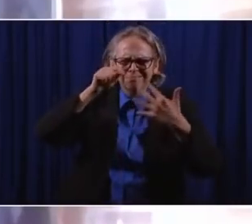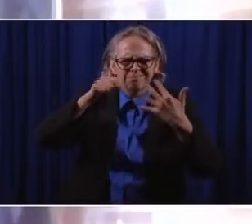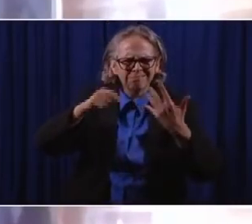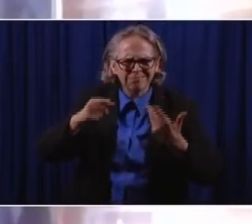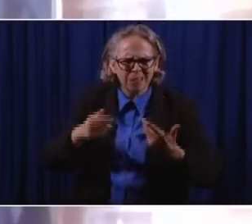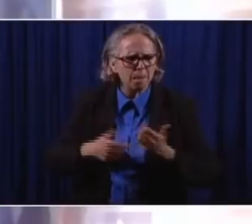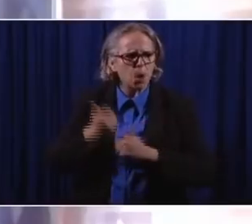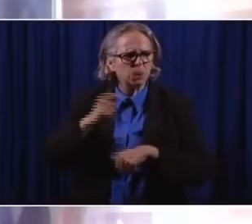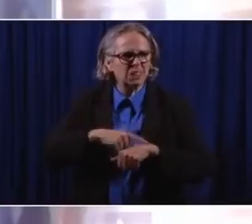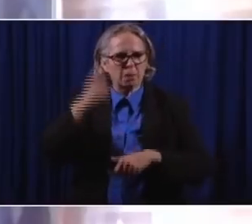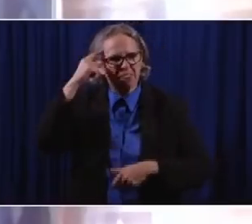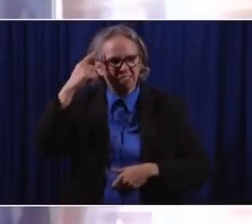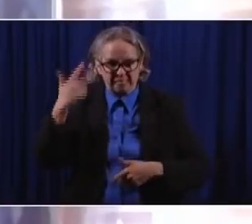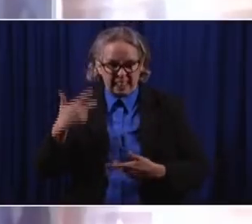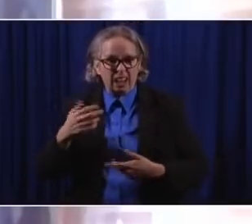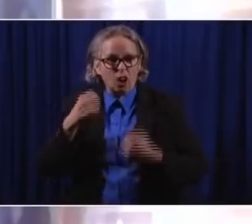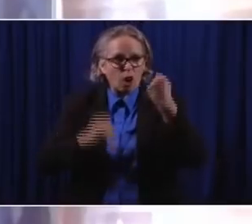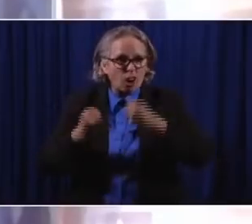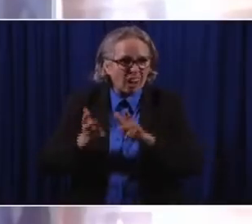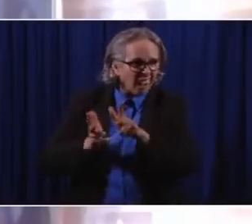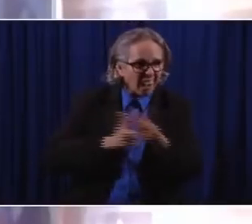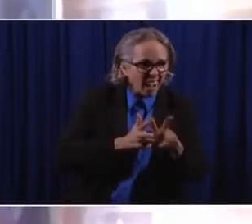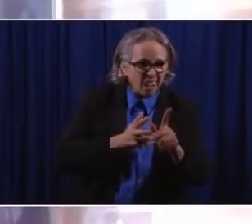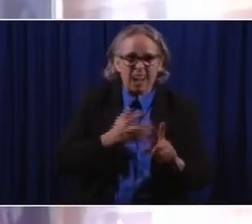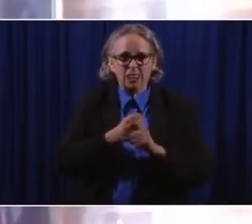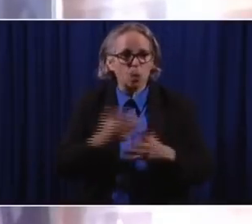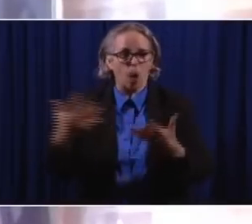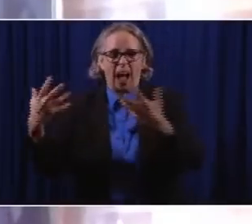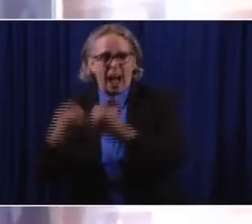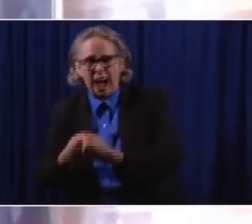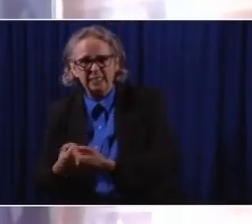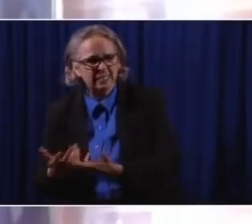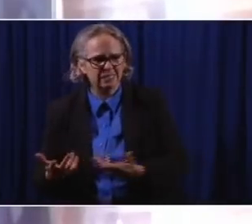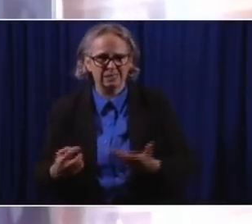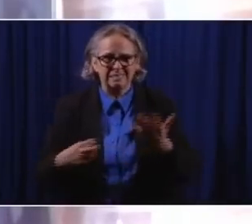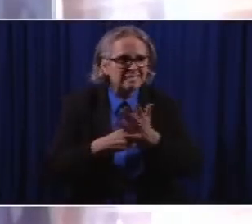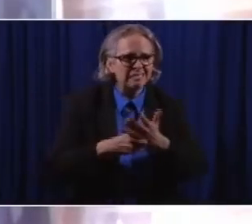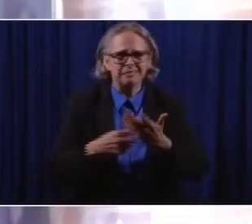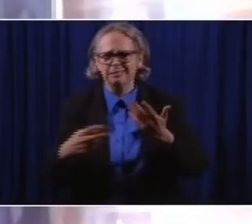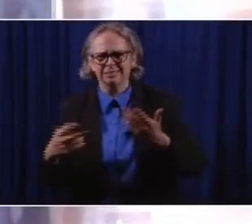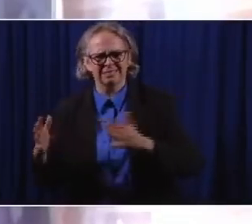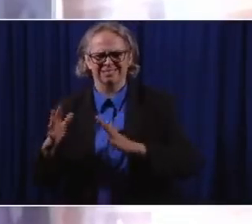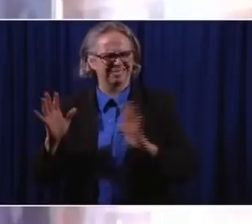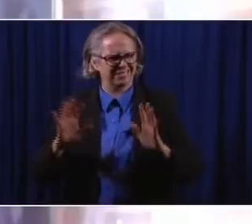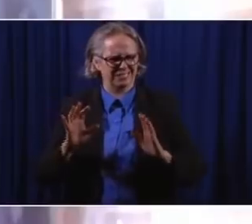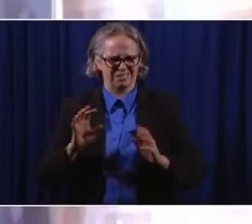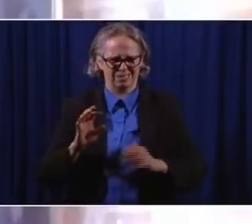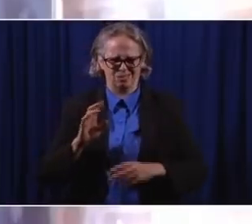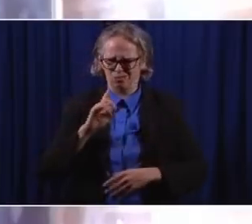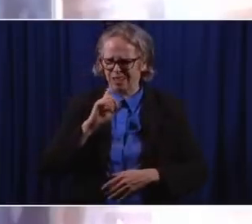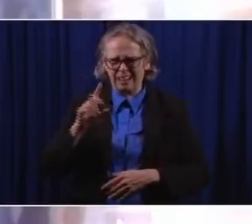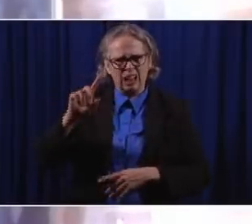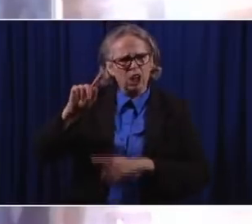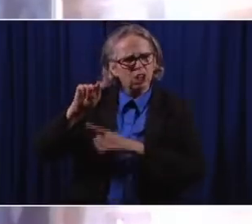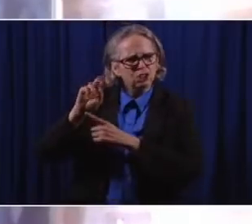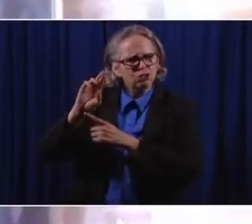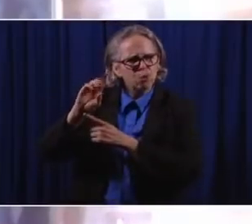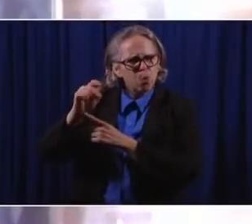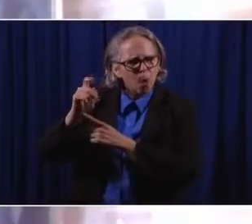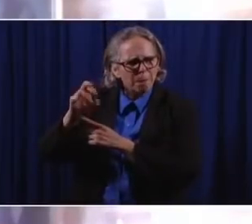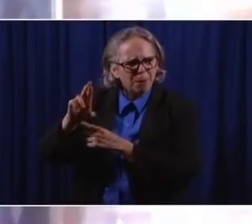stops and handling accidents. And usually I joke around and I tell them, no, that's the troopers. But for local law enforcement, statistically speaking,